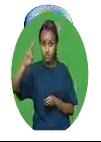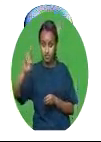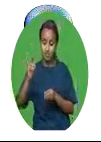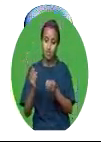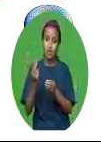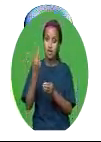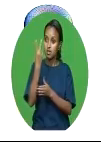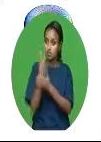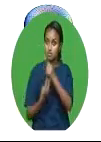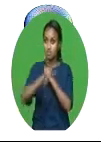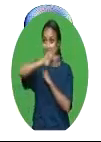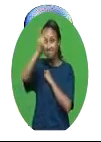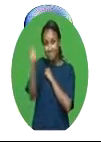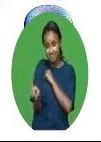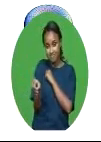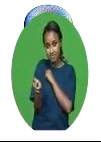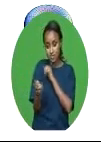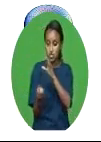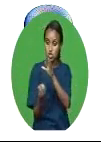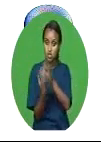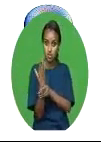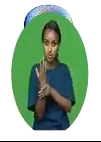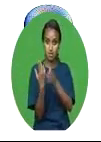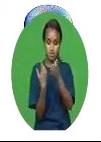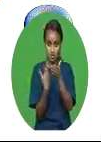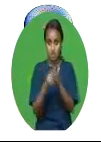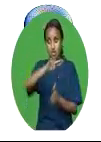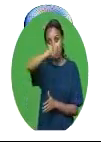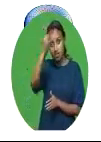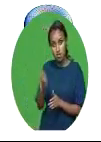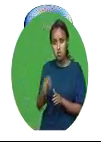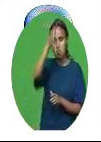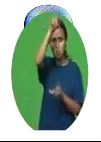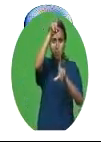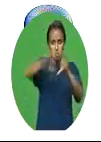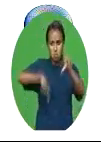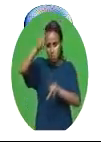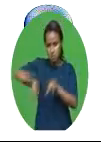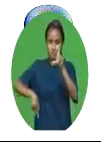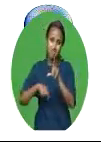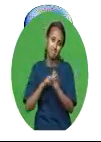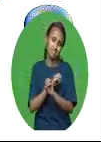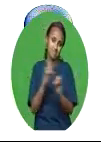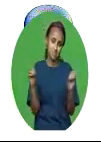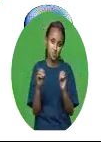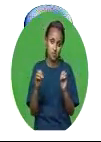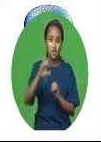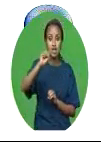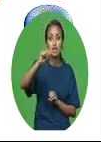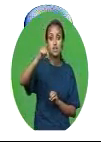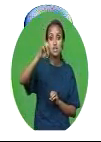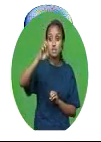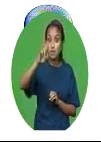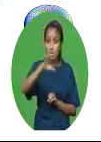are generated by a curved line and thus have no straight line elements. A sphere